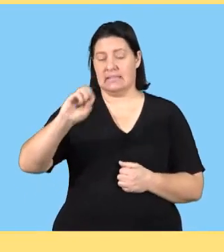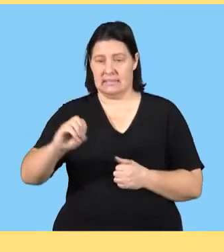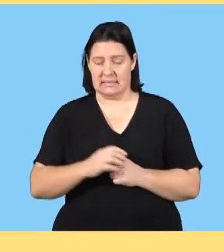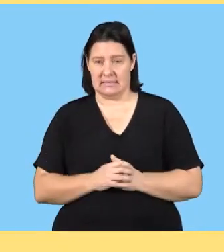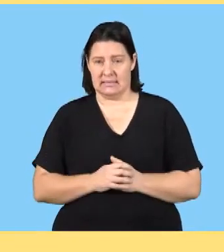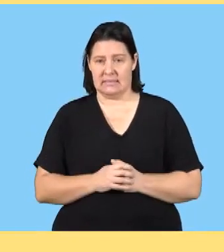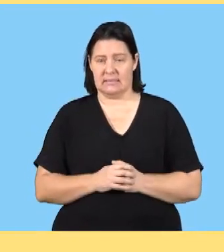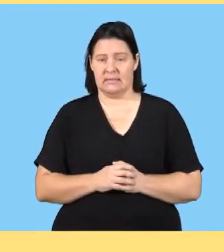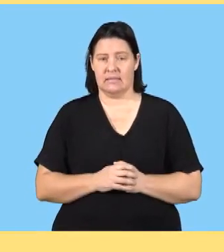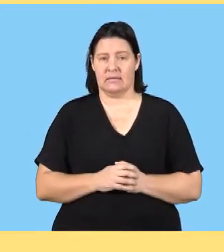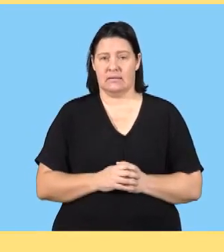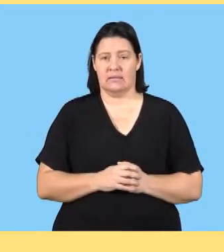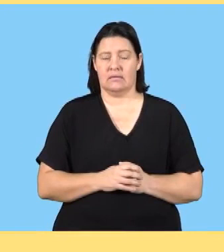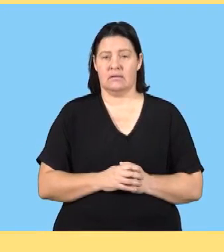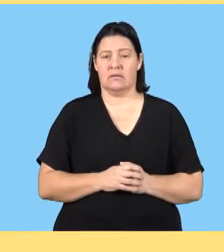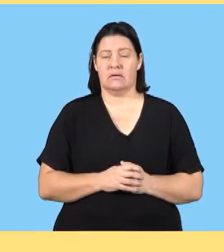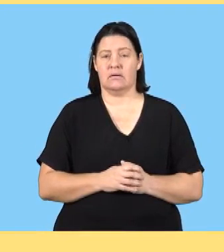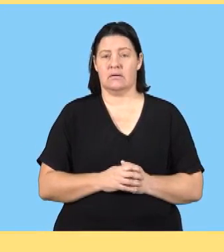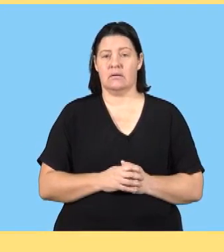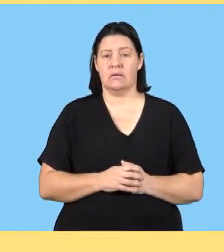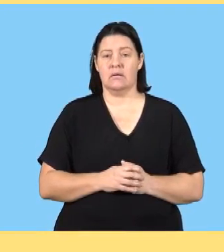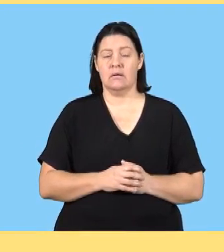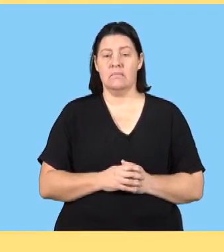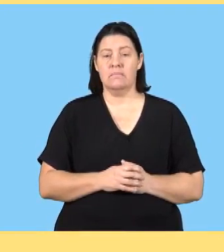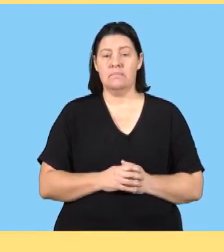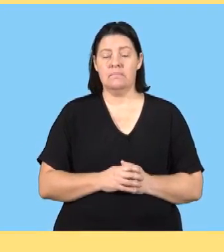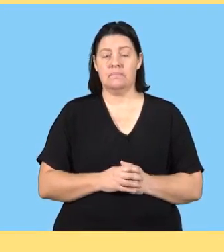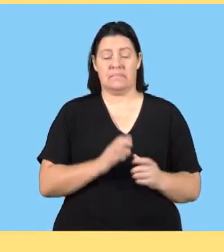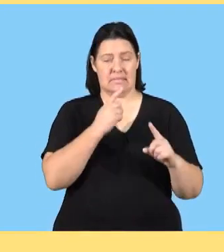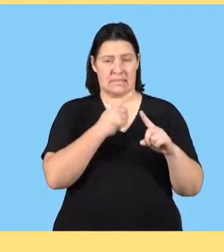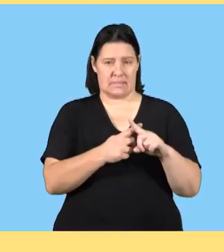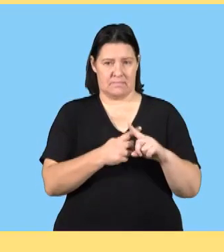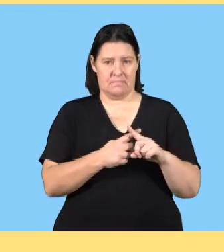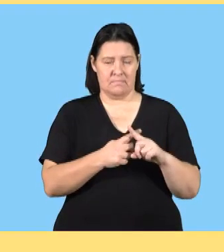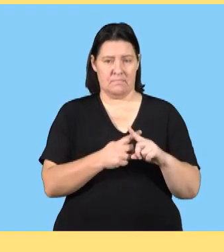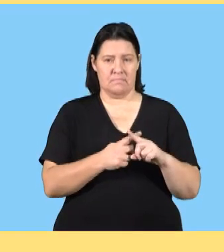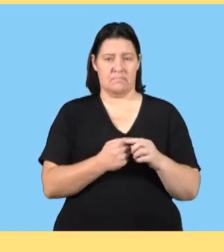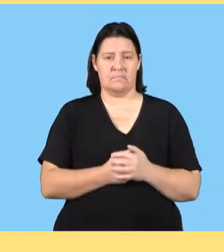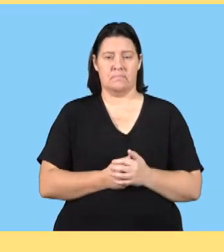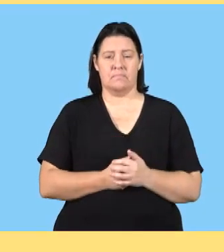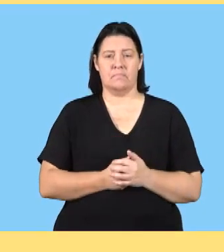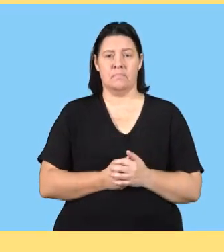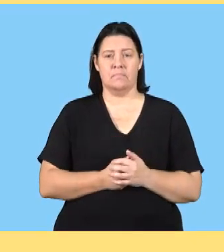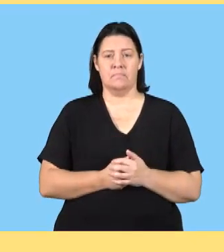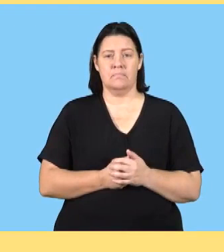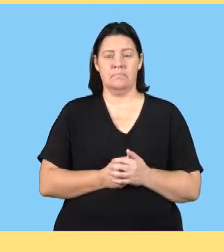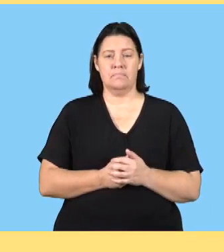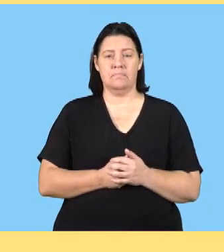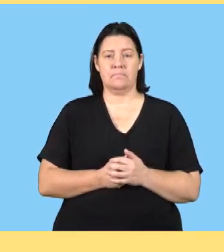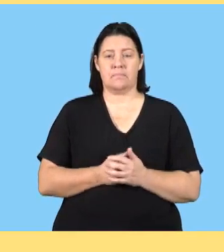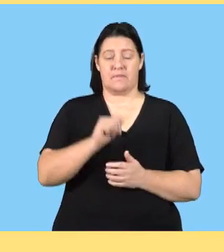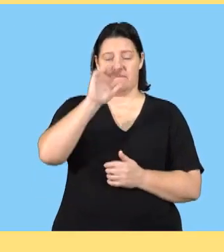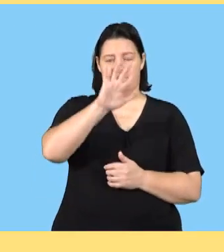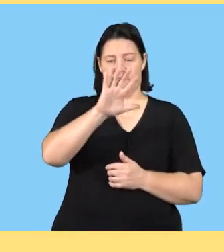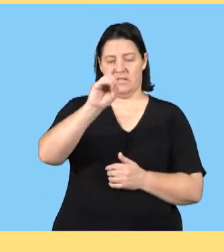680, and we're going to write off the balance. So we have received 50,